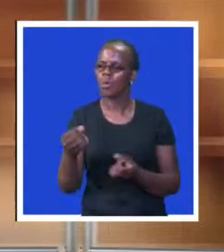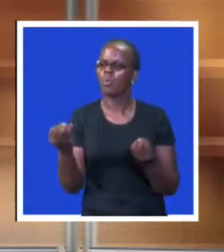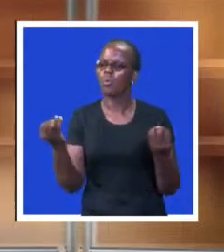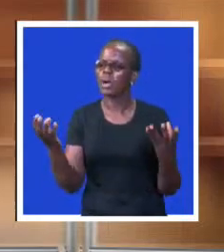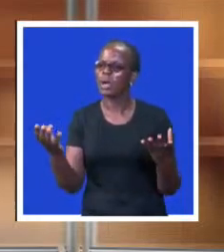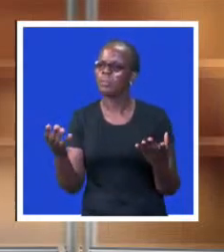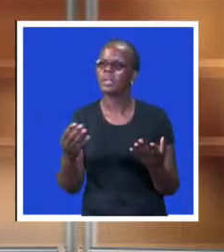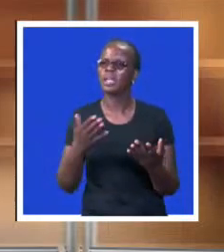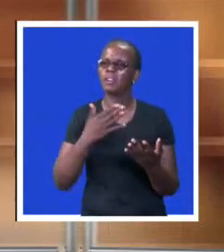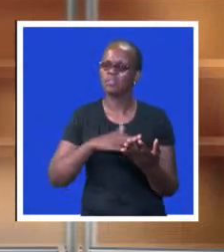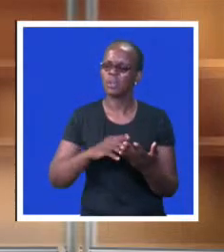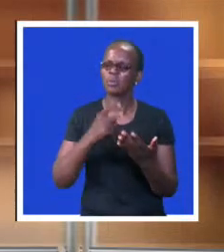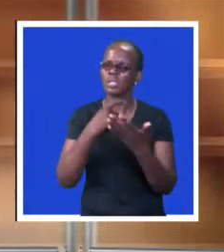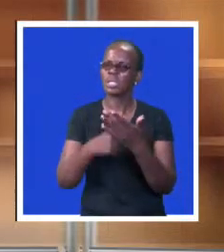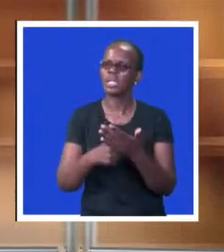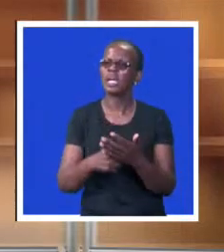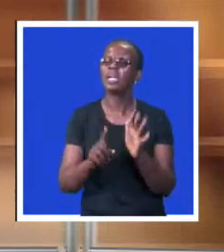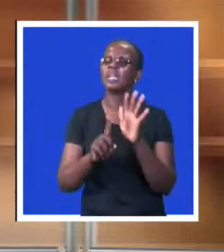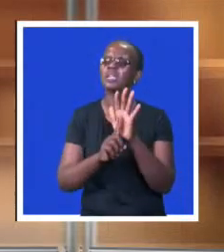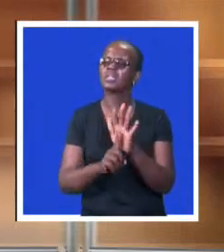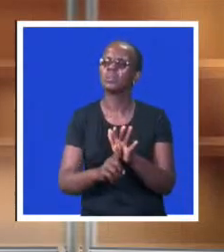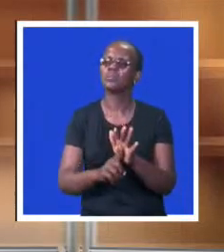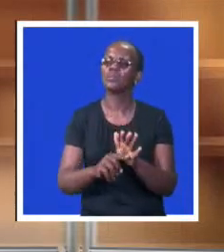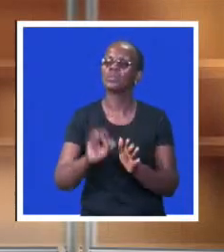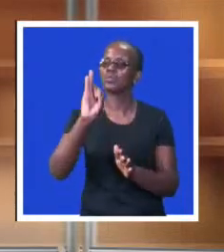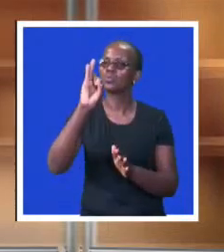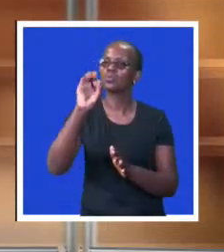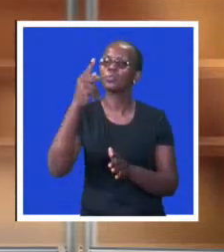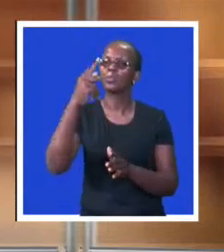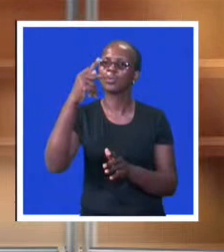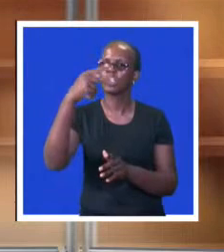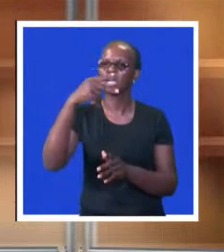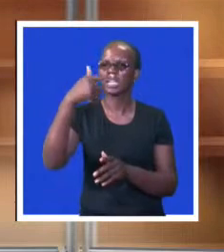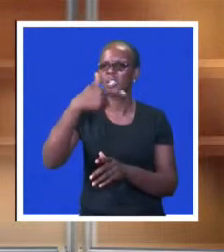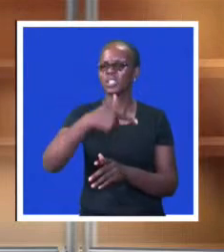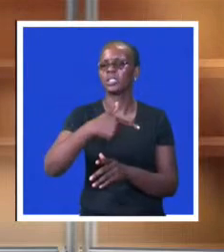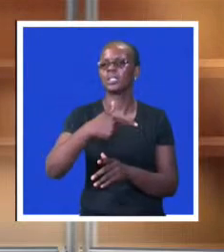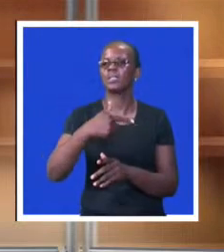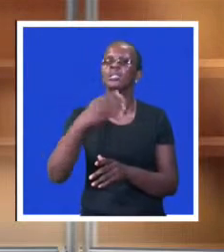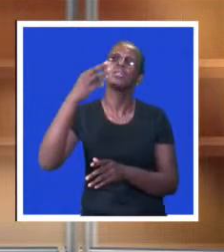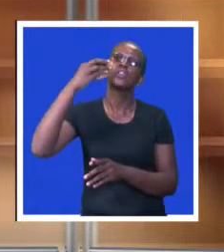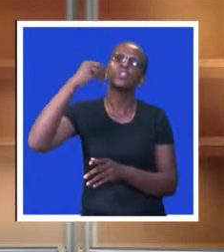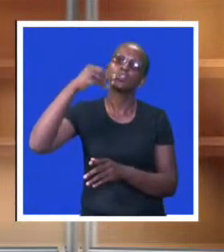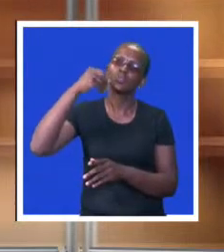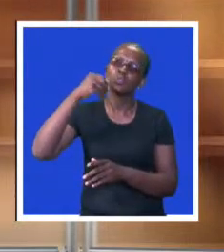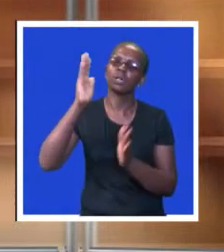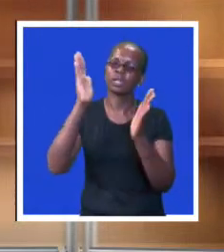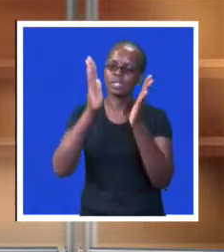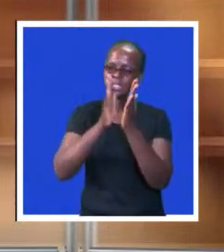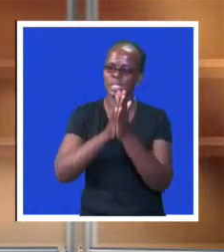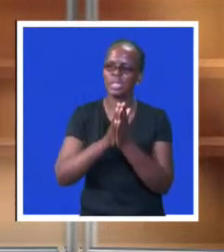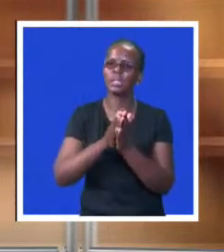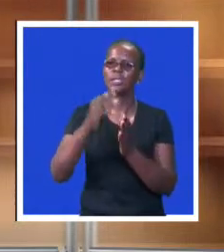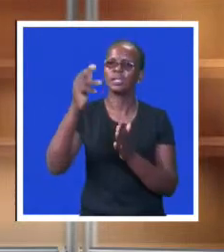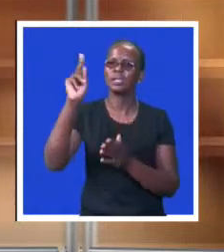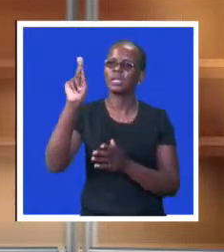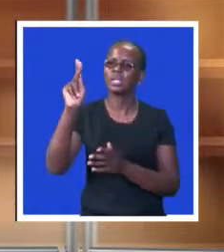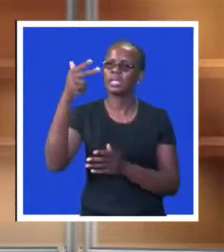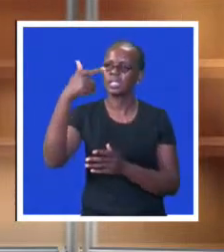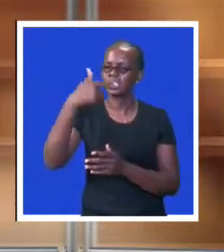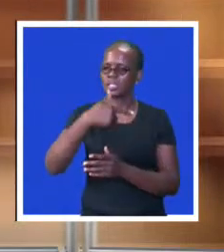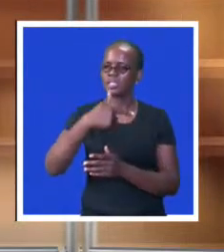example, 2 kg sugar, 10 kg rice. We are calling